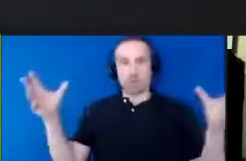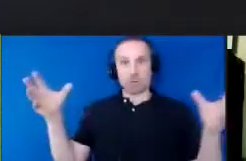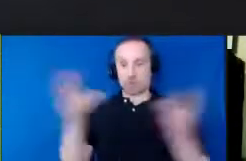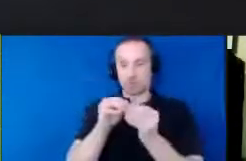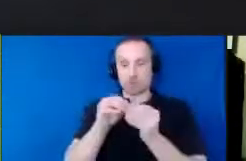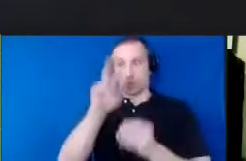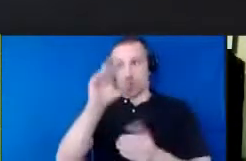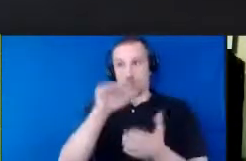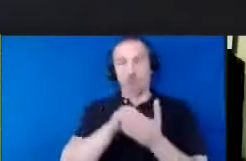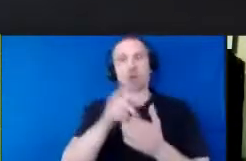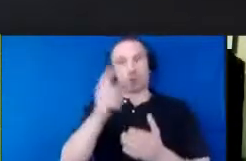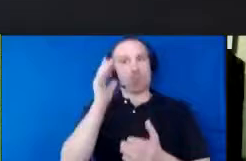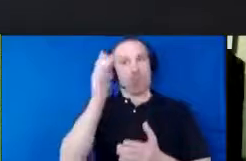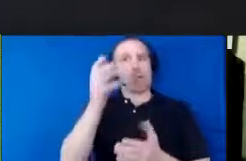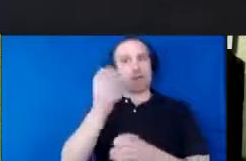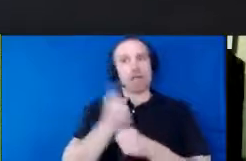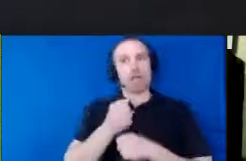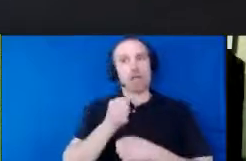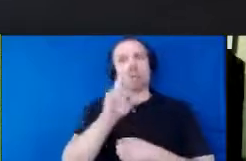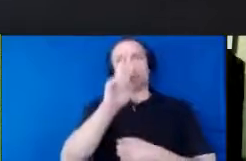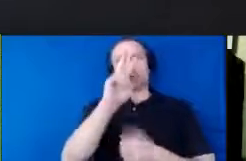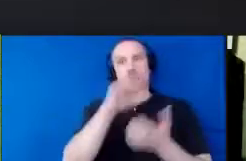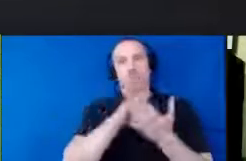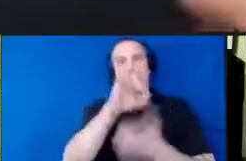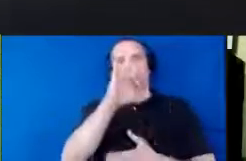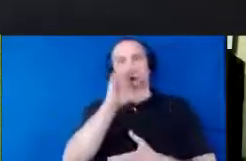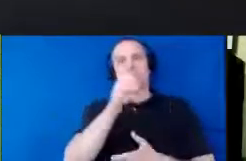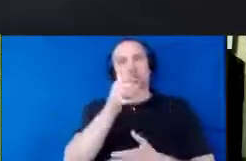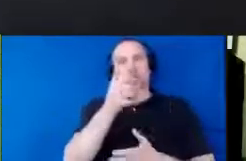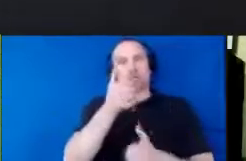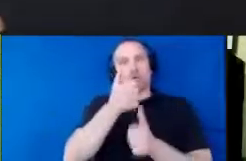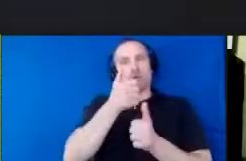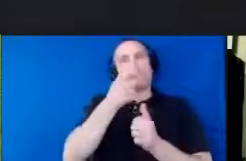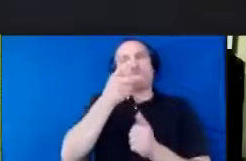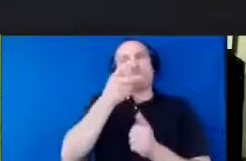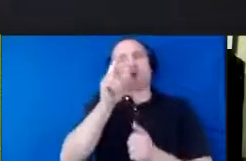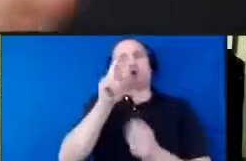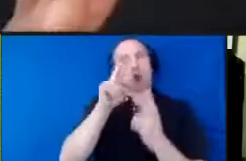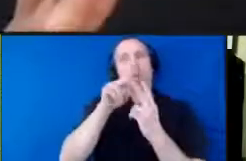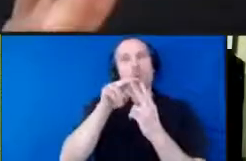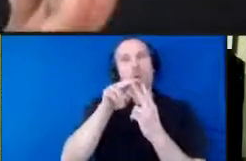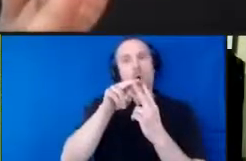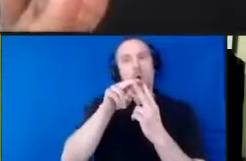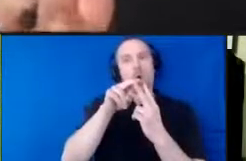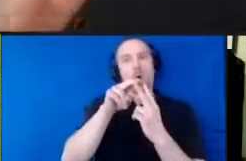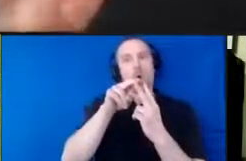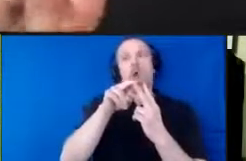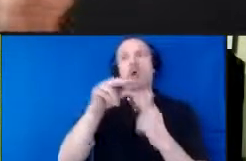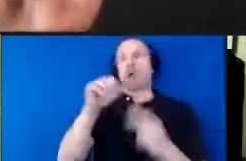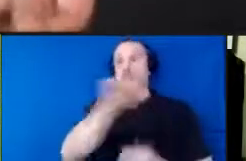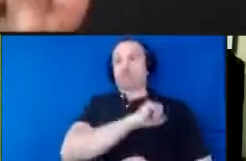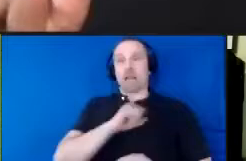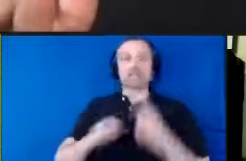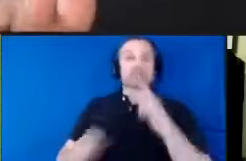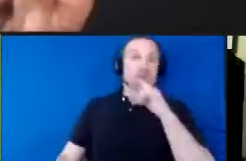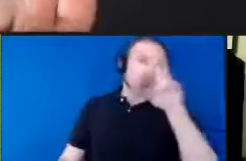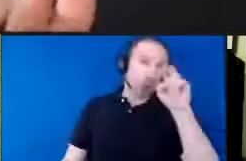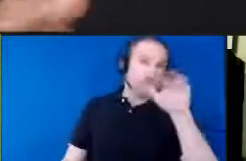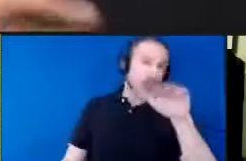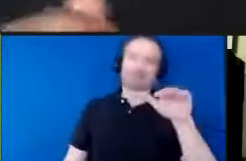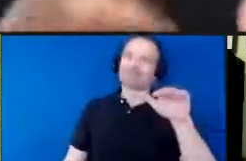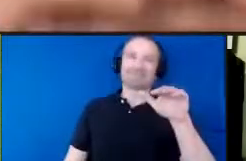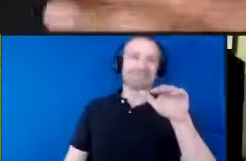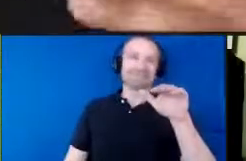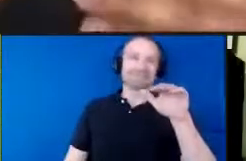is $2,800 per couple, right? So now in the Senate bill, they're going to cut that back to people who make $150,000 a